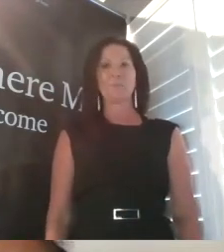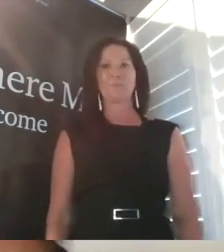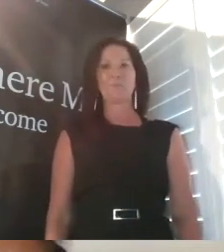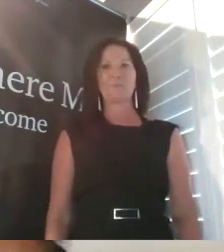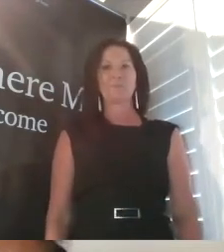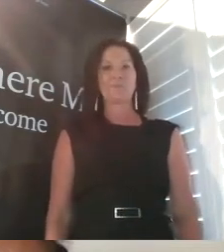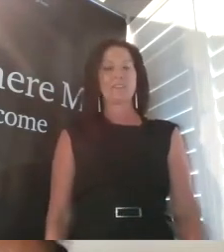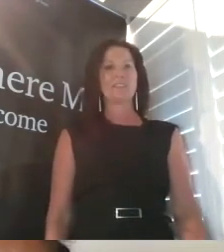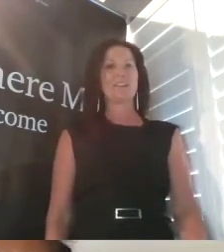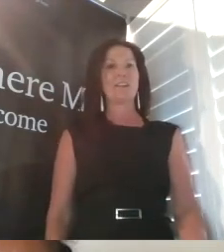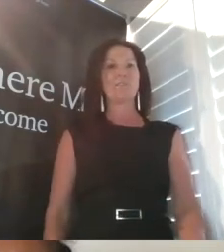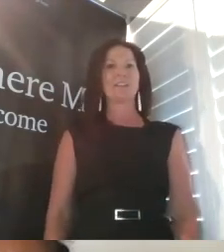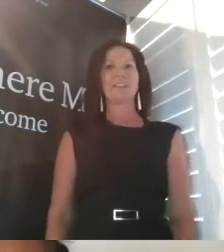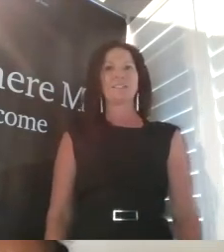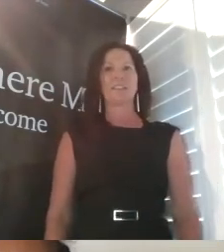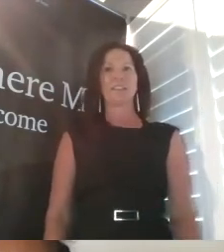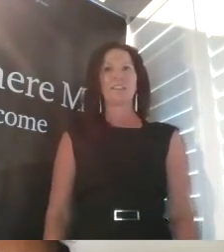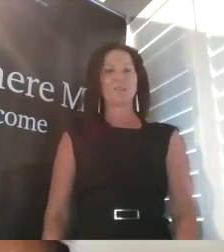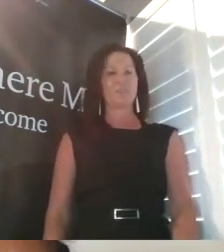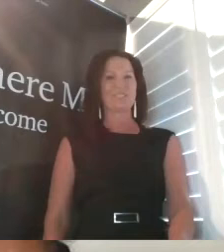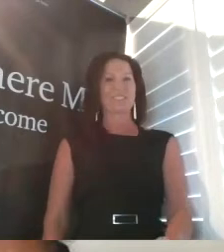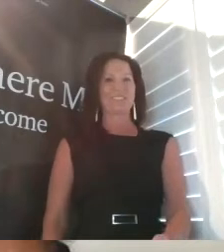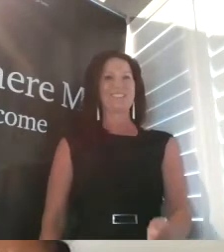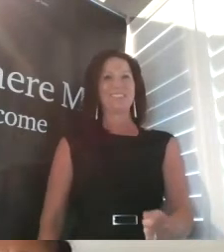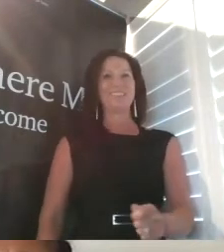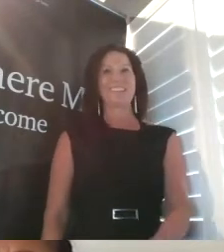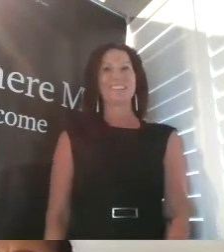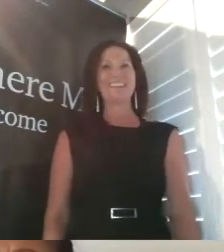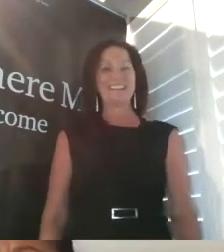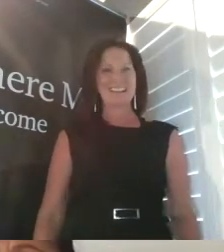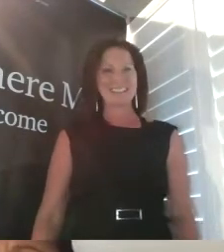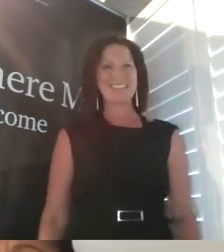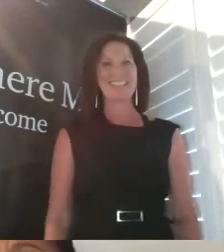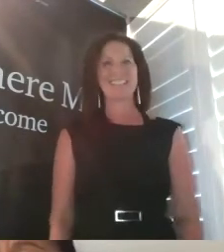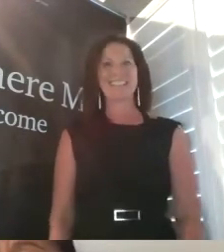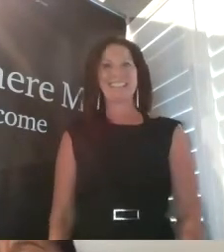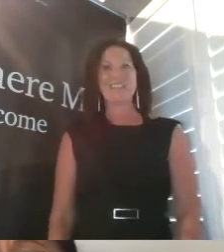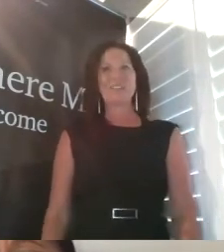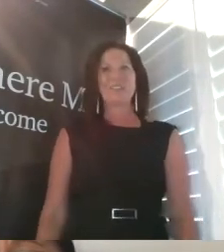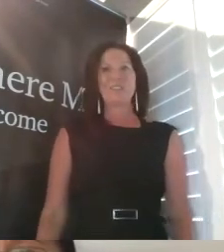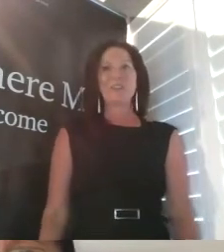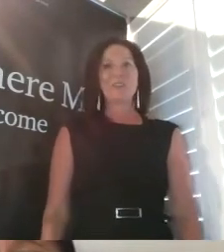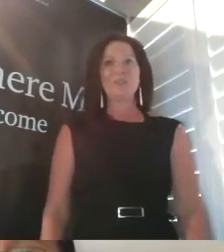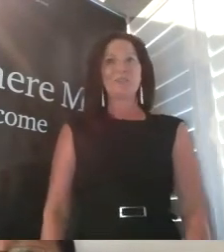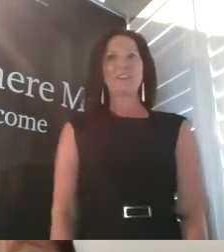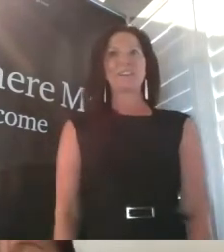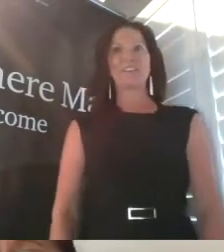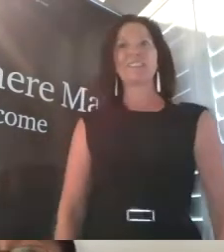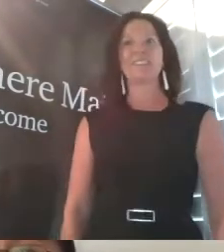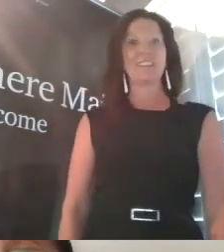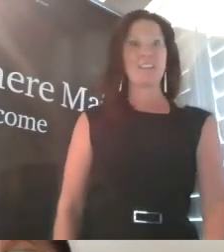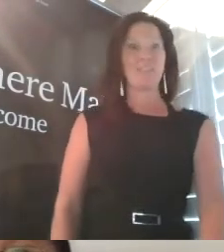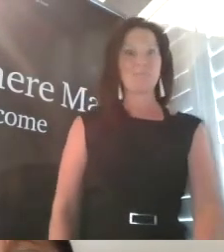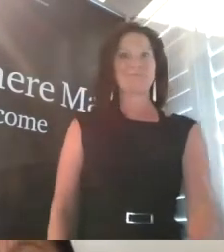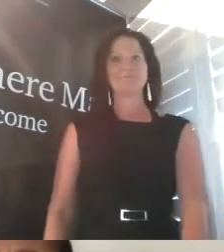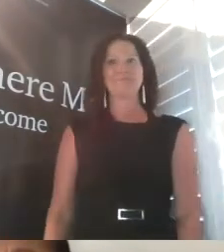wahine. E te kai whakarite a Kirsten Lacey, tēnā koe. No, e whakarite